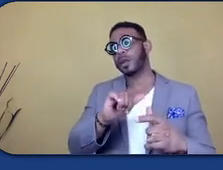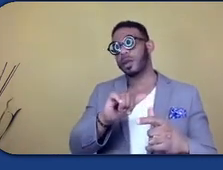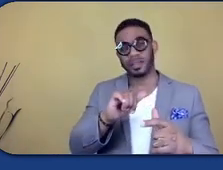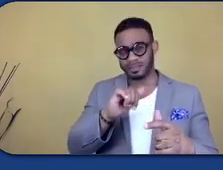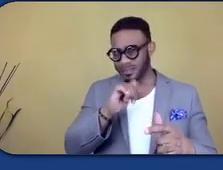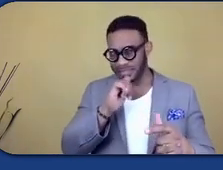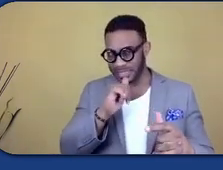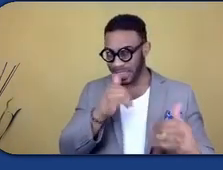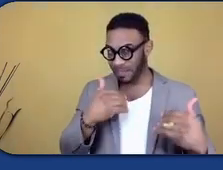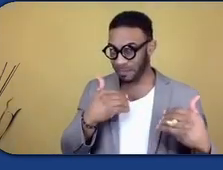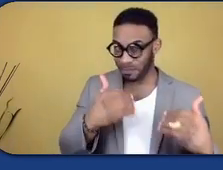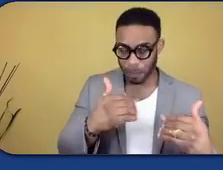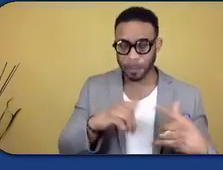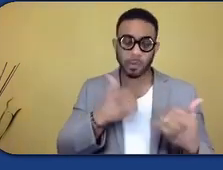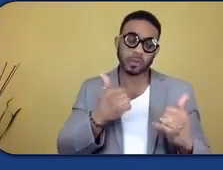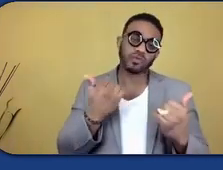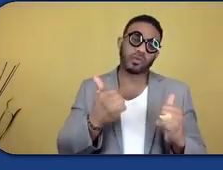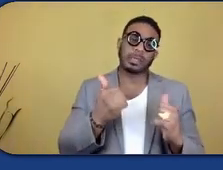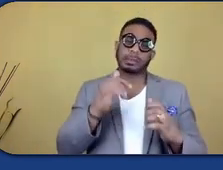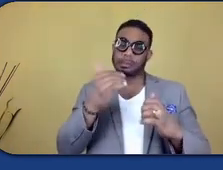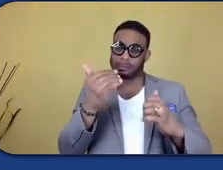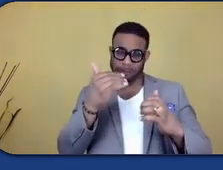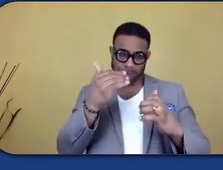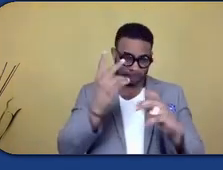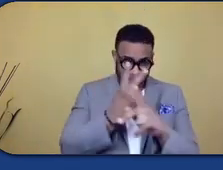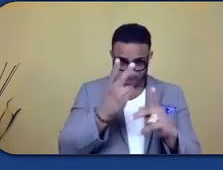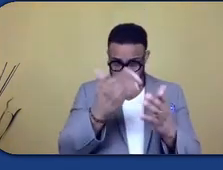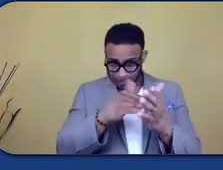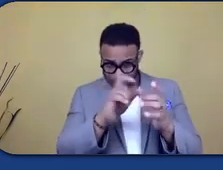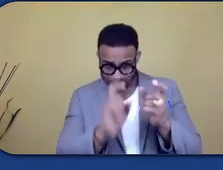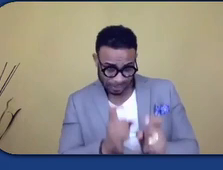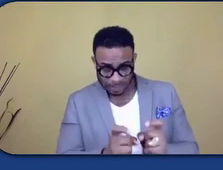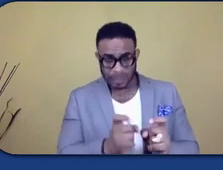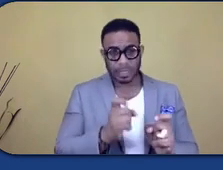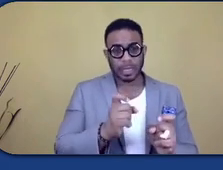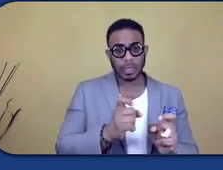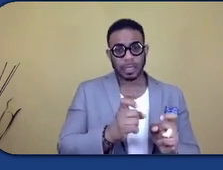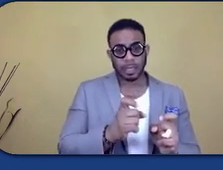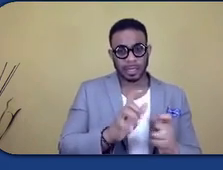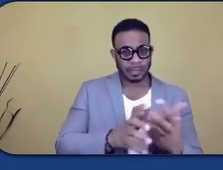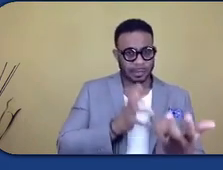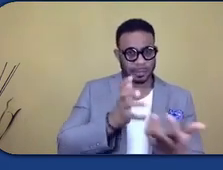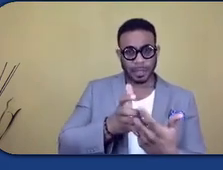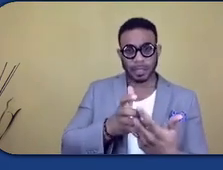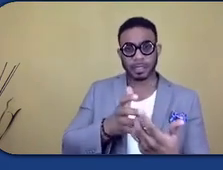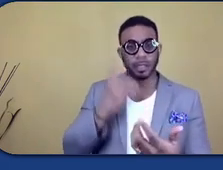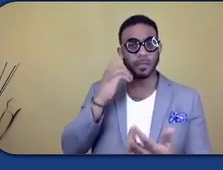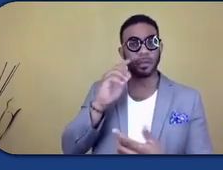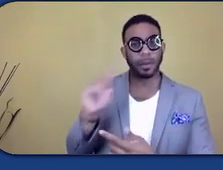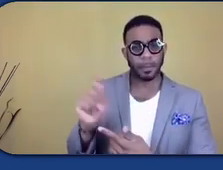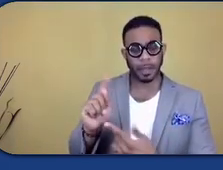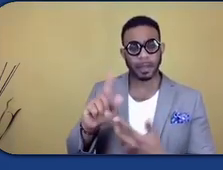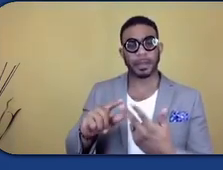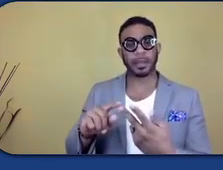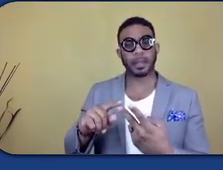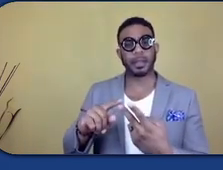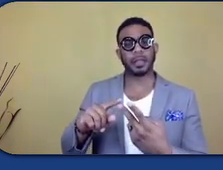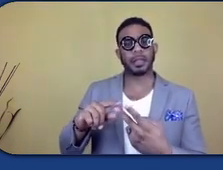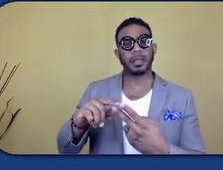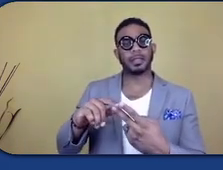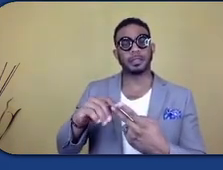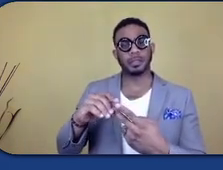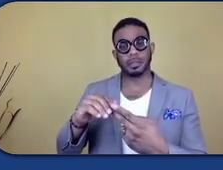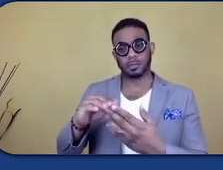Though we have not gone far, but we have really tried to change a certain function of the laboratories